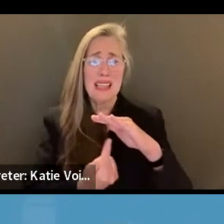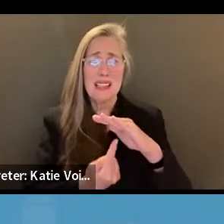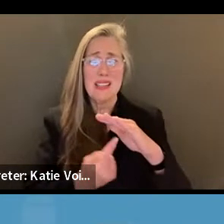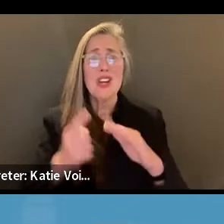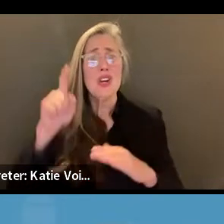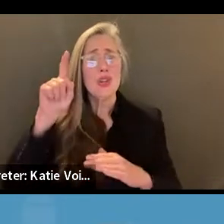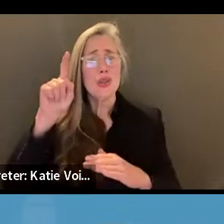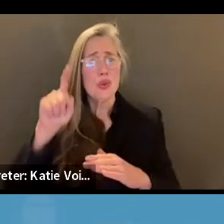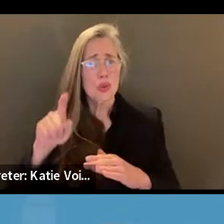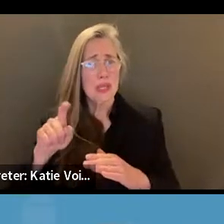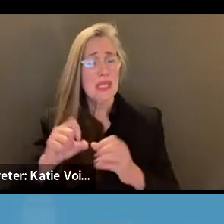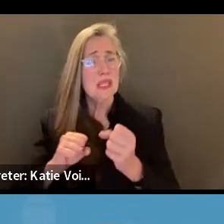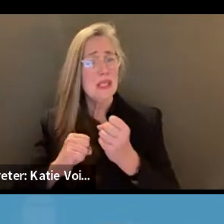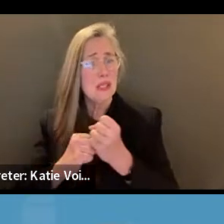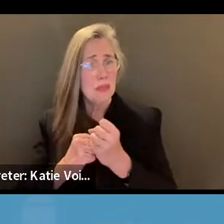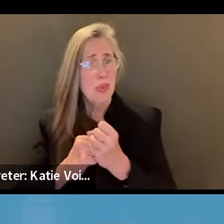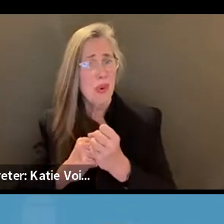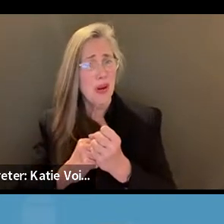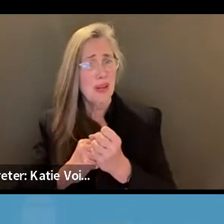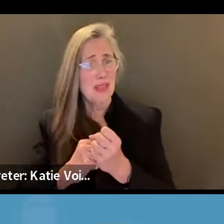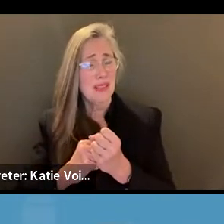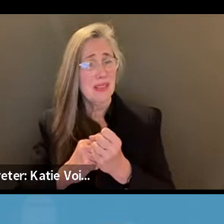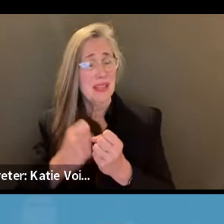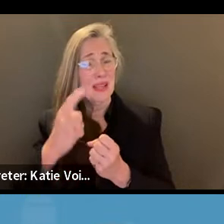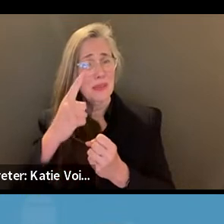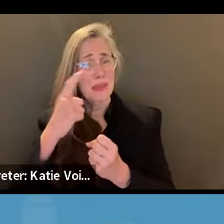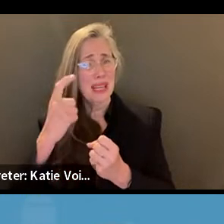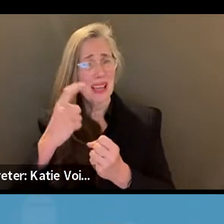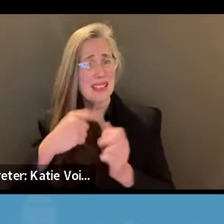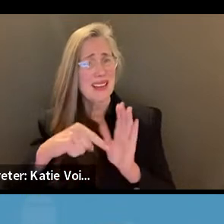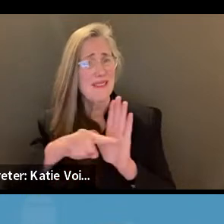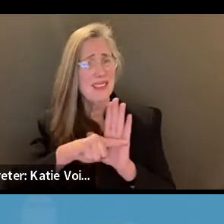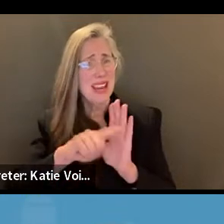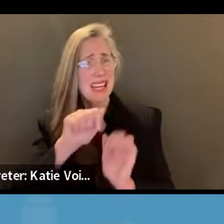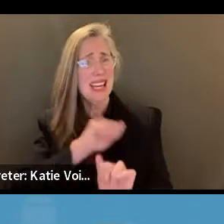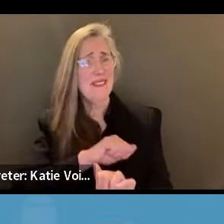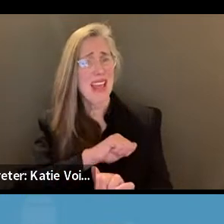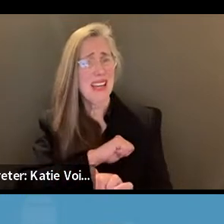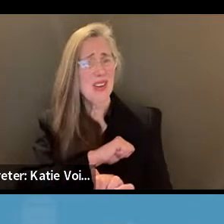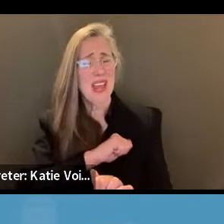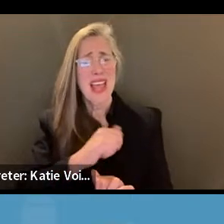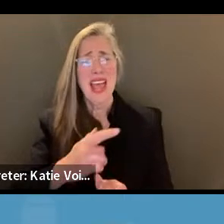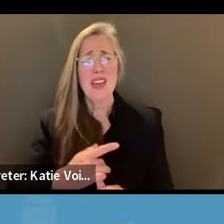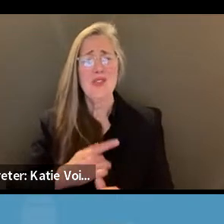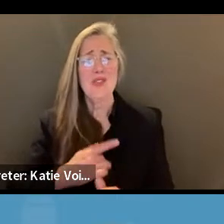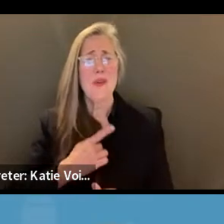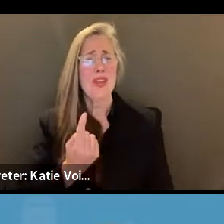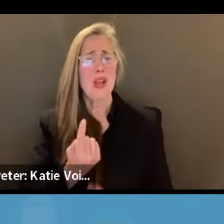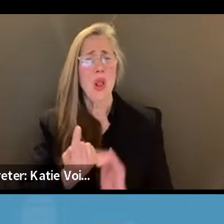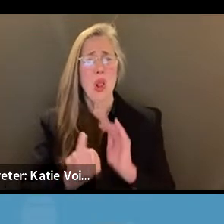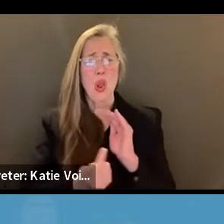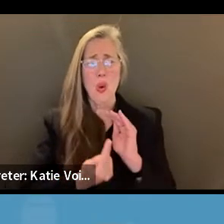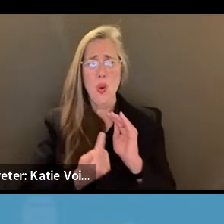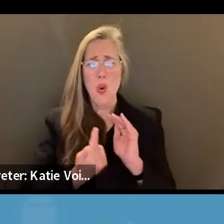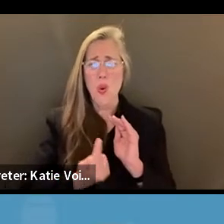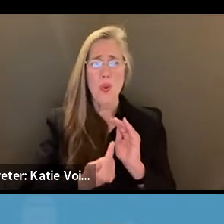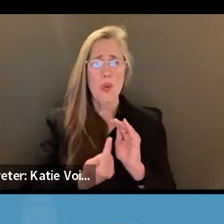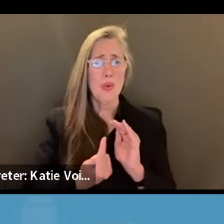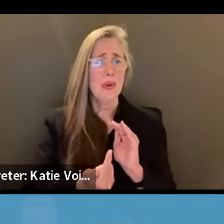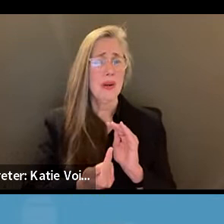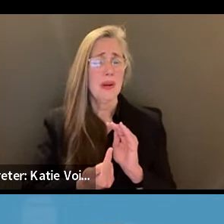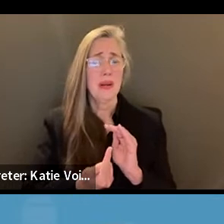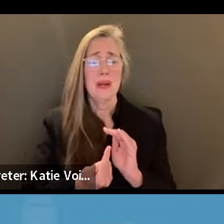out there. And the isolation, students that are